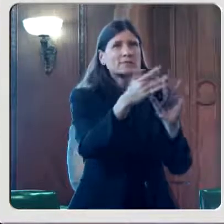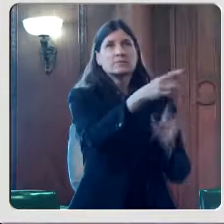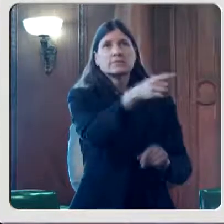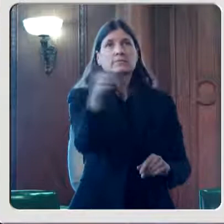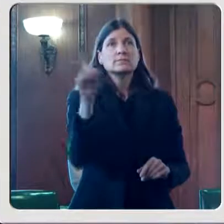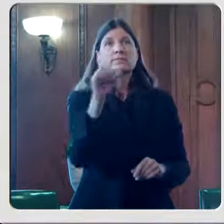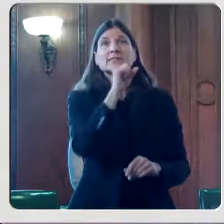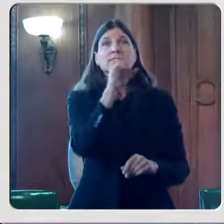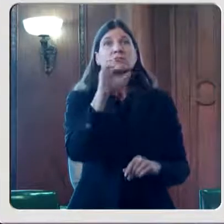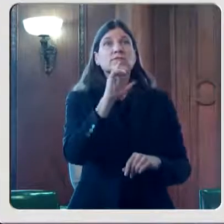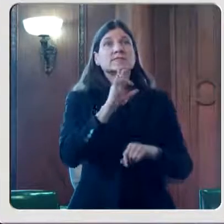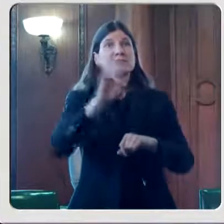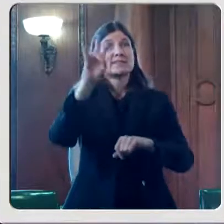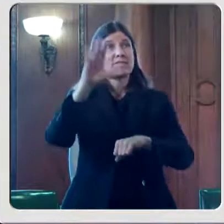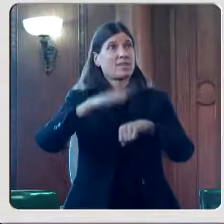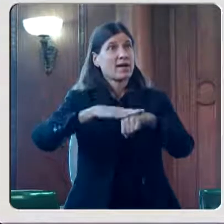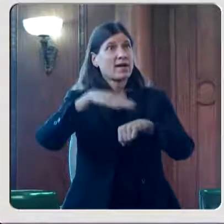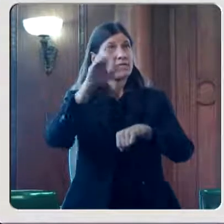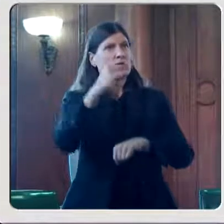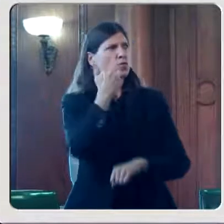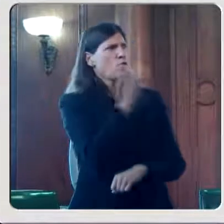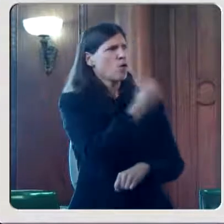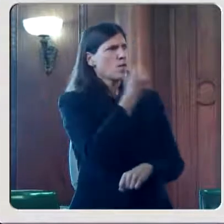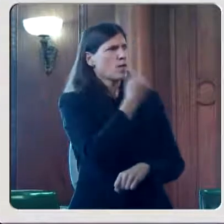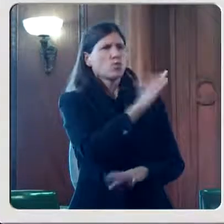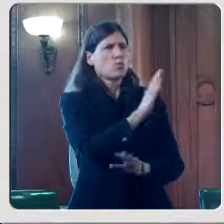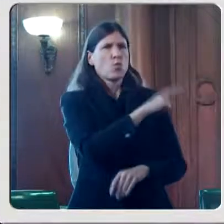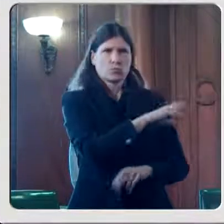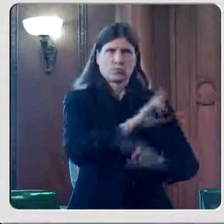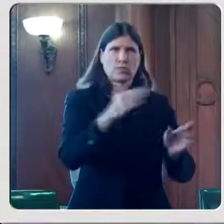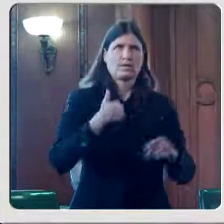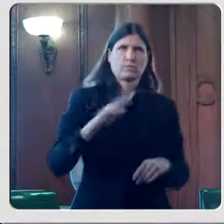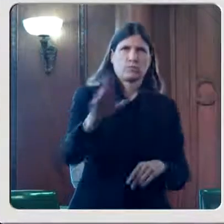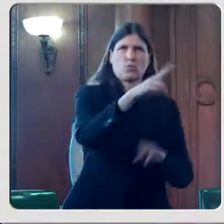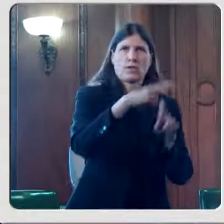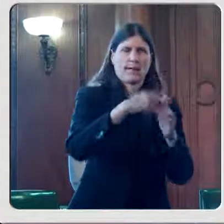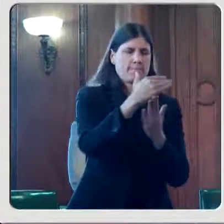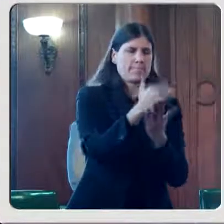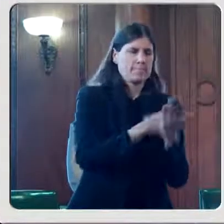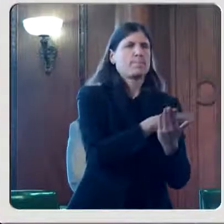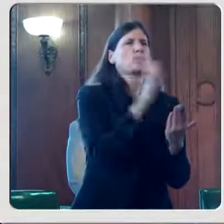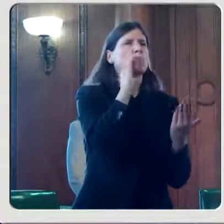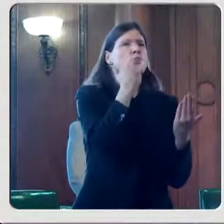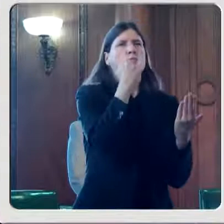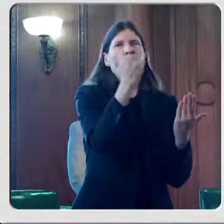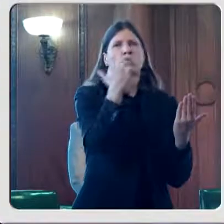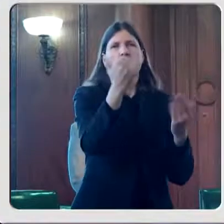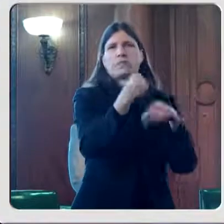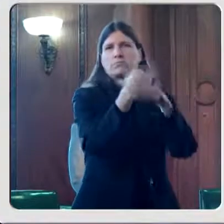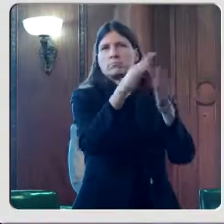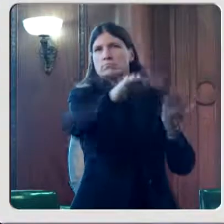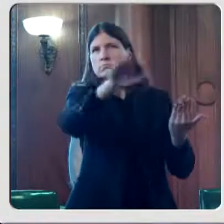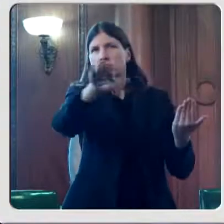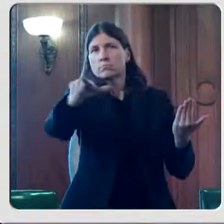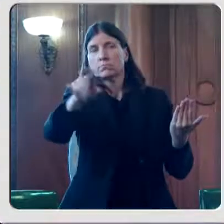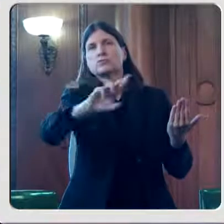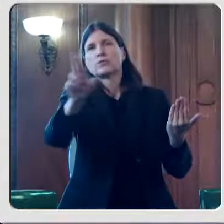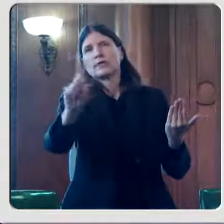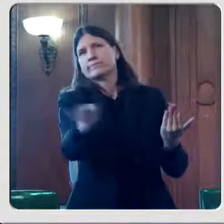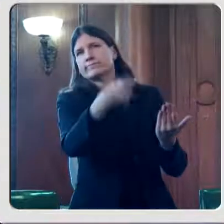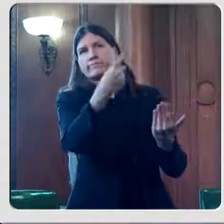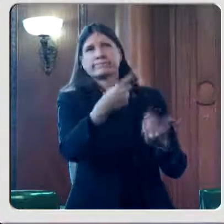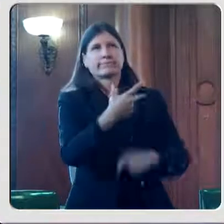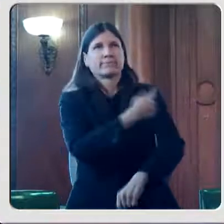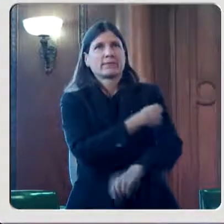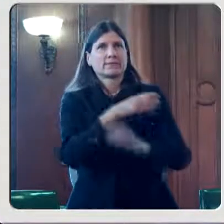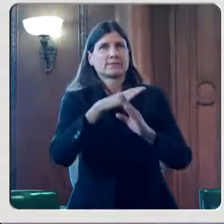us, we'll call you. As far as our Holyoke site and our Greenfield site, those are open to anybody, but the appointments